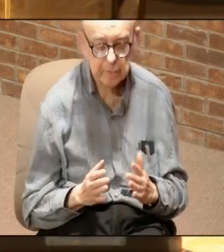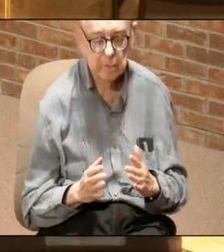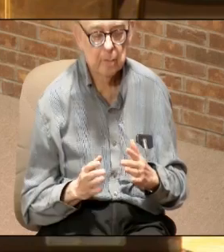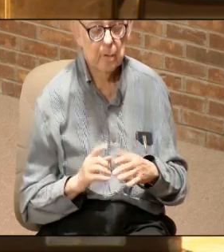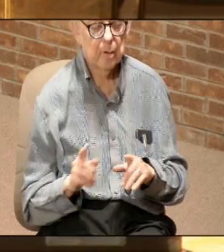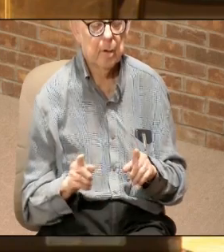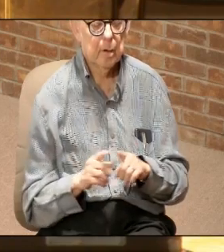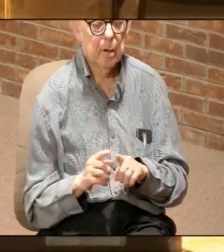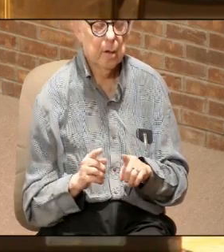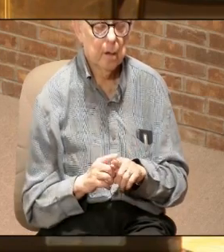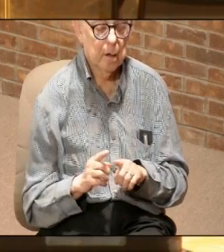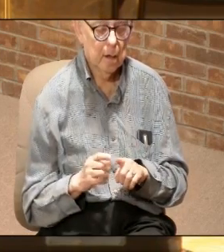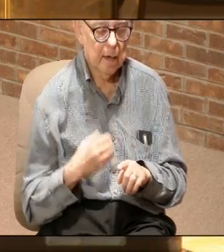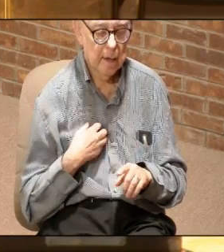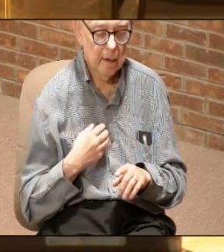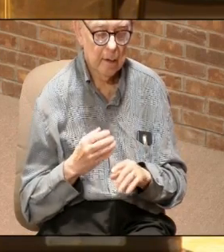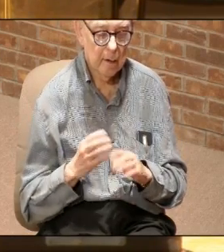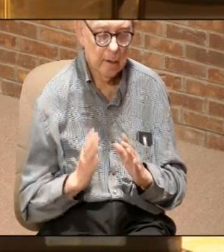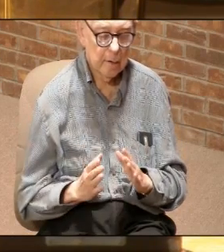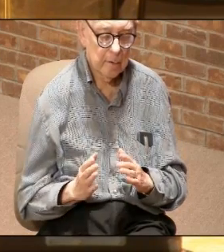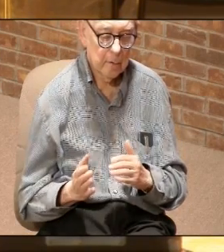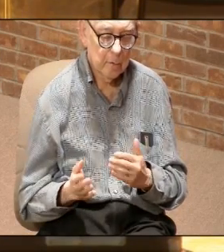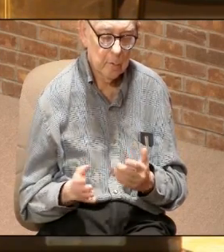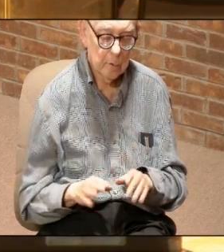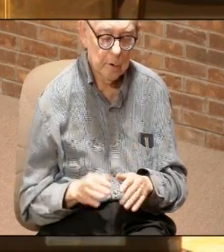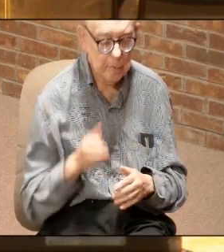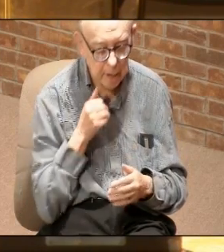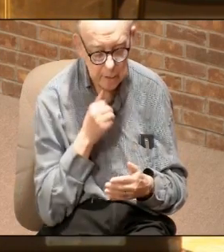they also own the house next door where my daughter lives.